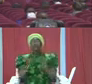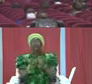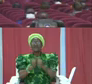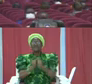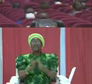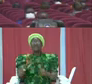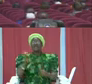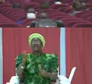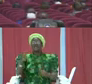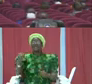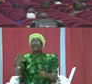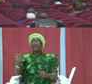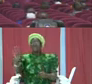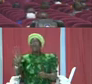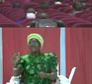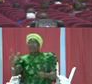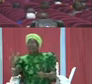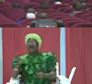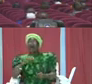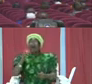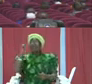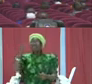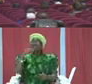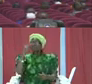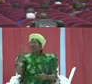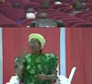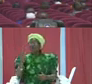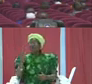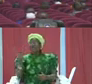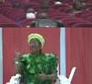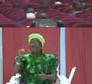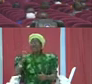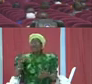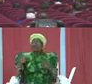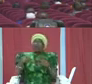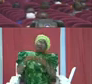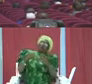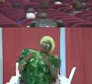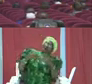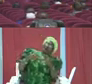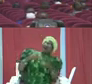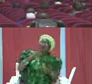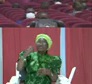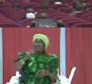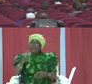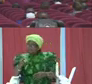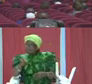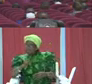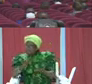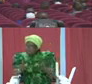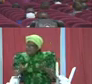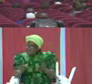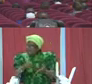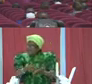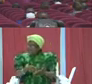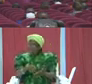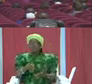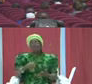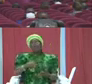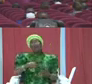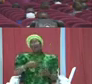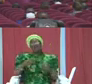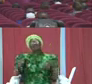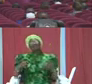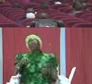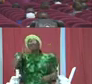And Ahab saw him, and Ahab was frightened and said, you are here again, my enemy. He said, yes,